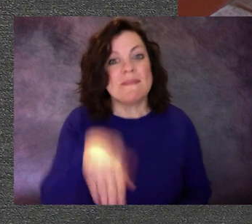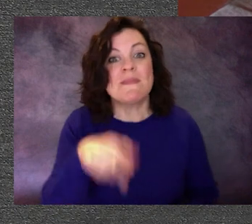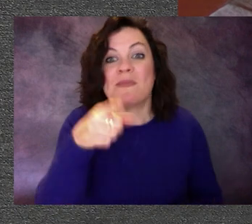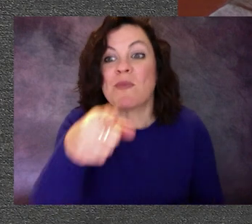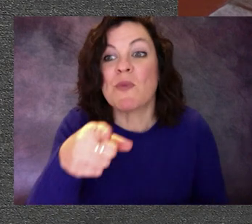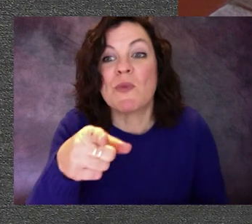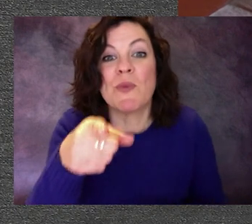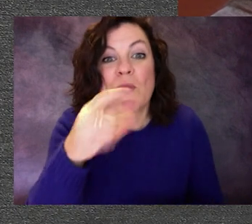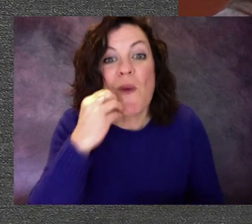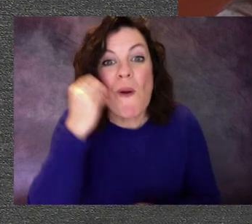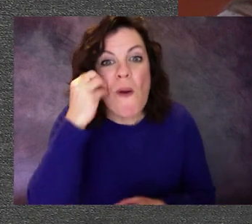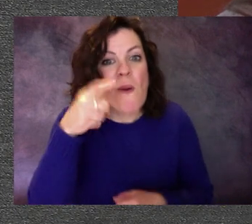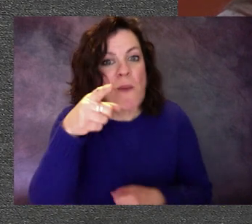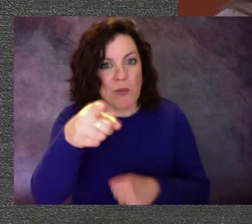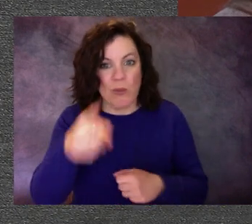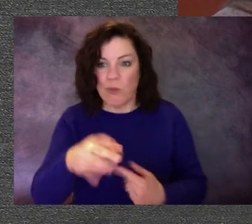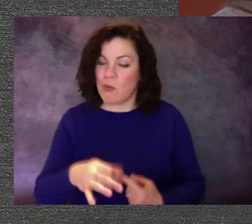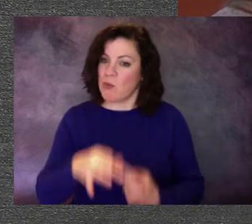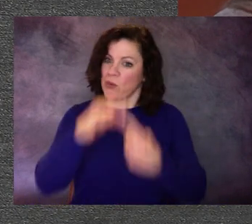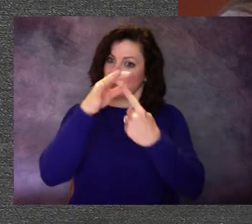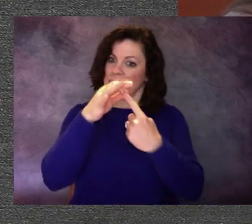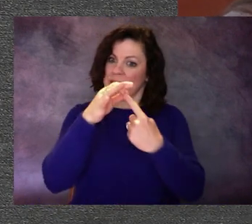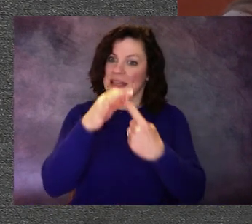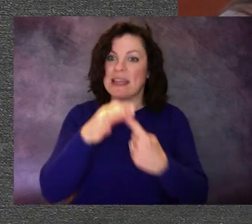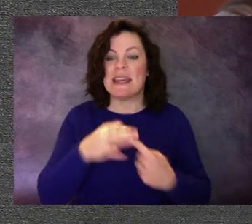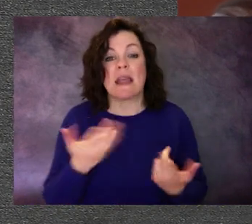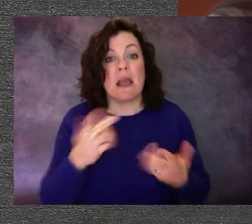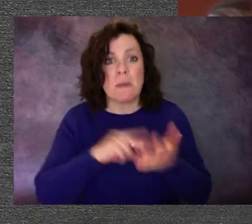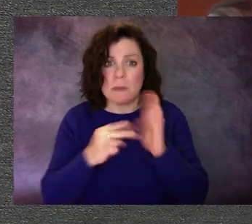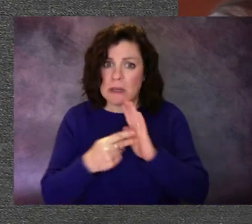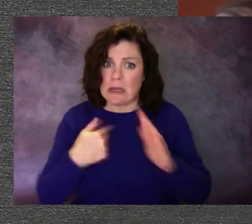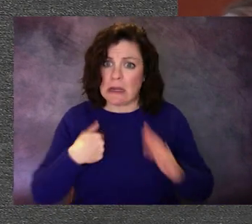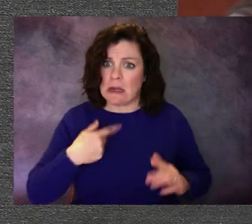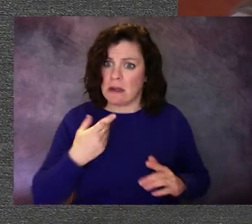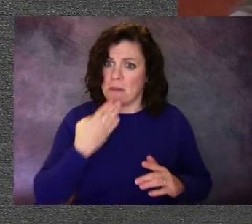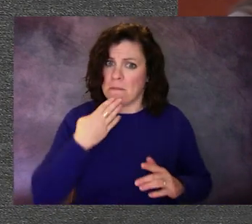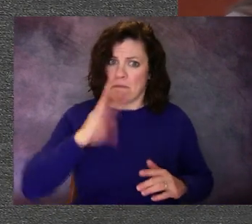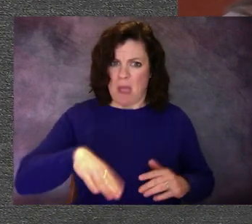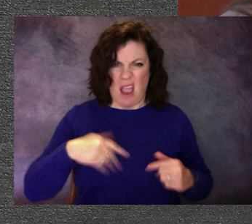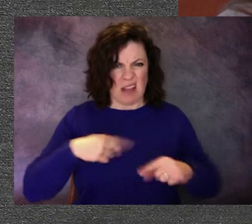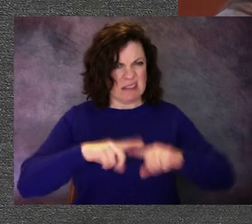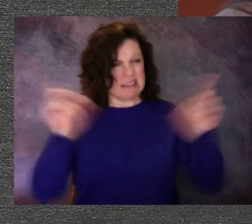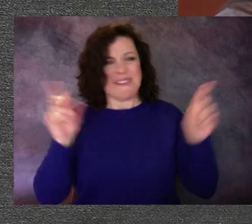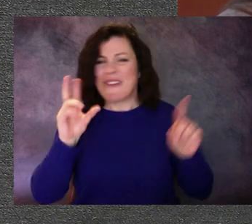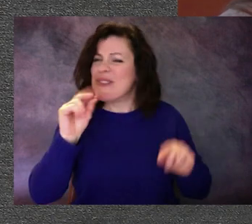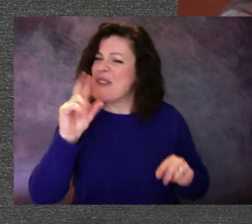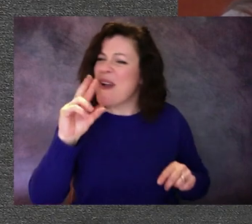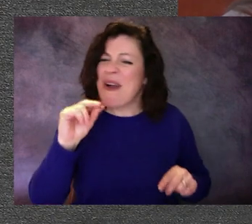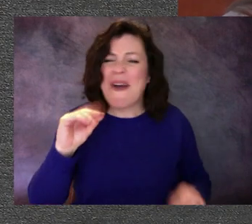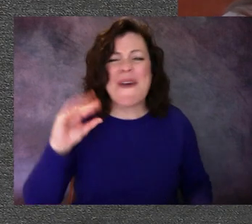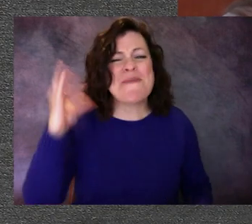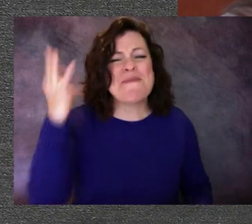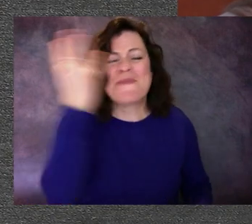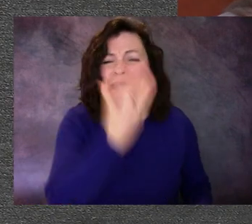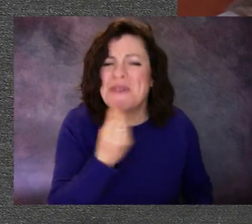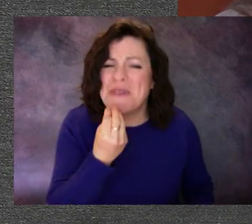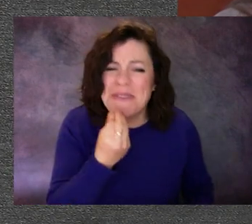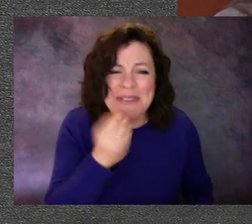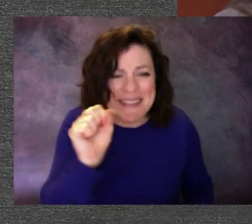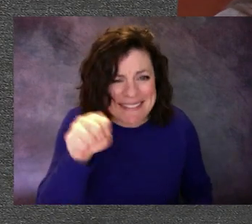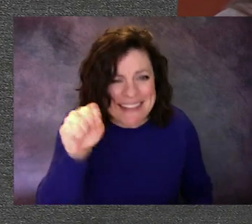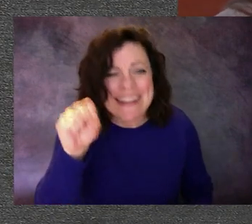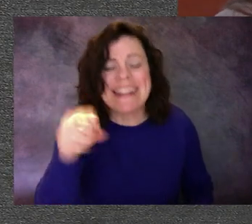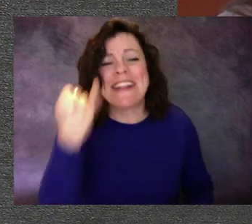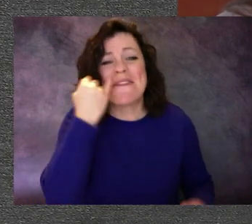special, you're all different. And different is not bad. Different is beautiful, and it makes the world a beautiful,